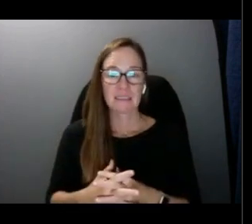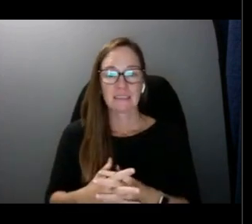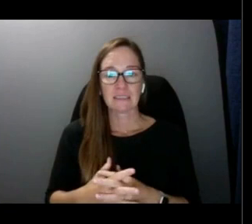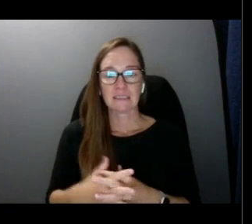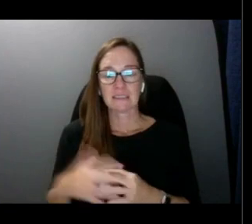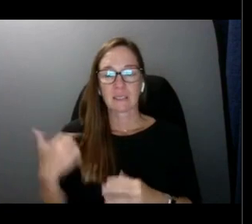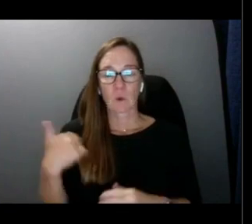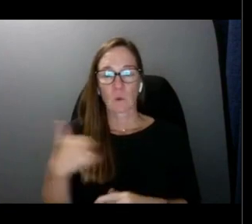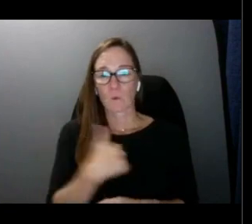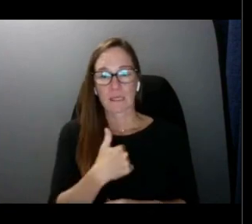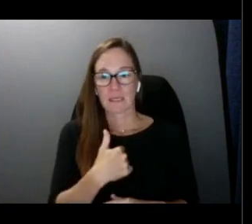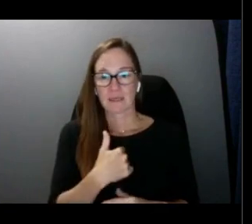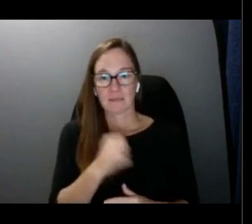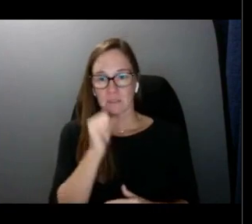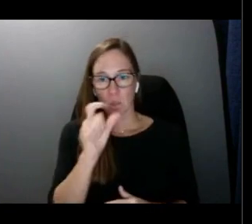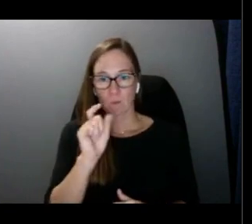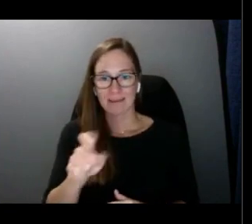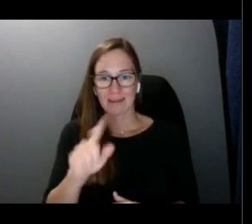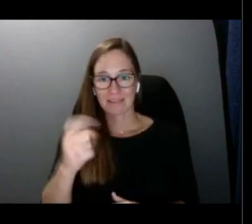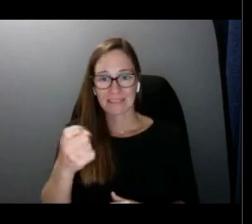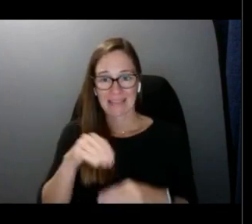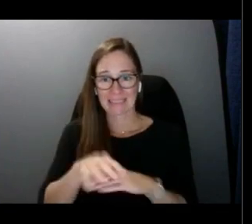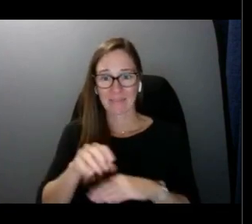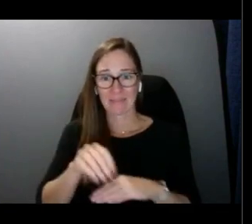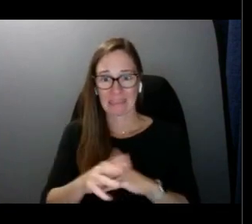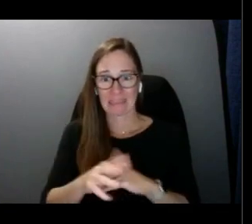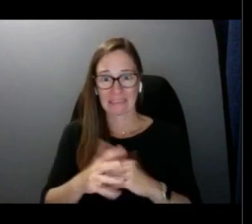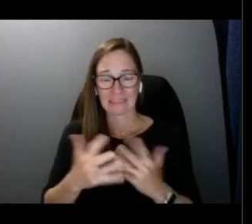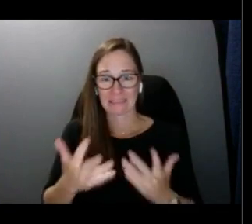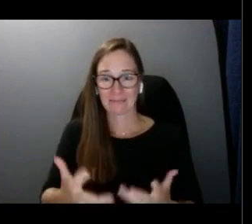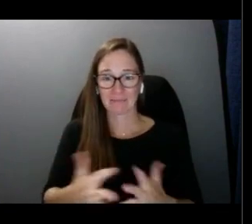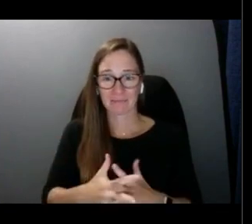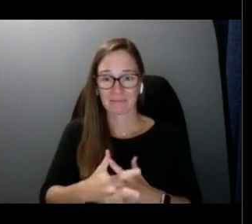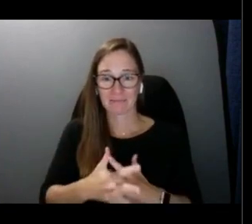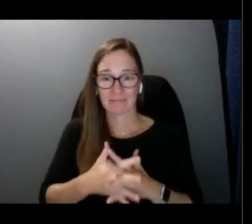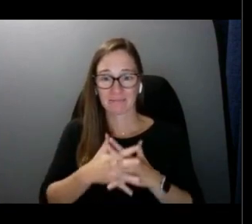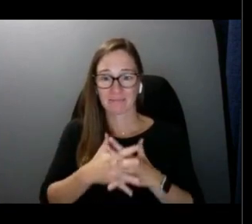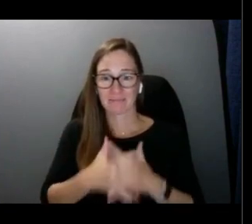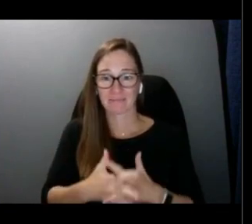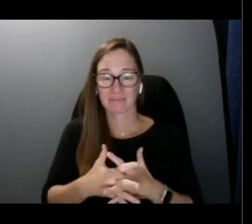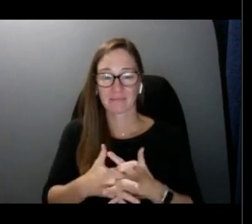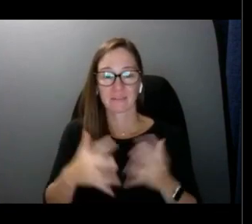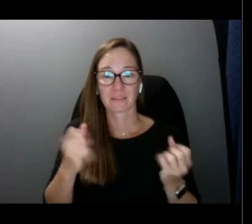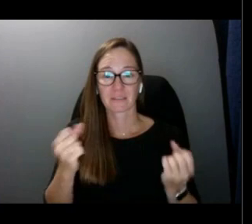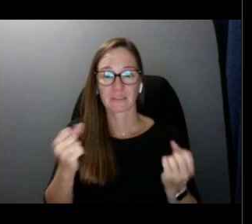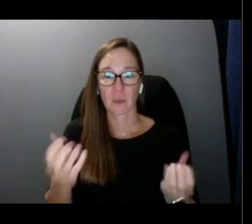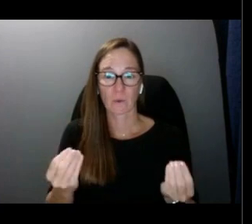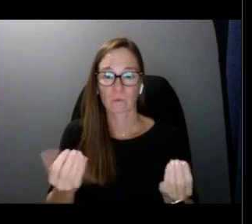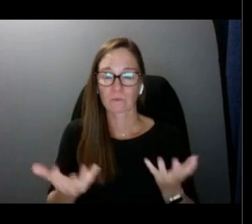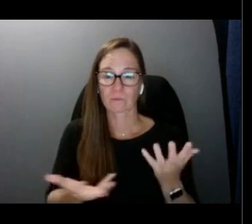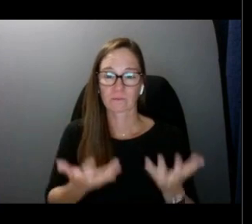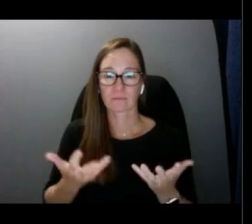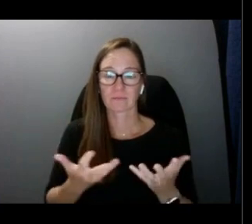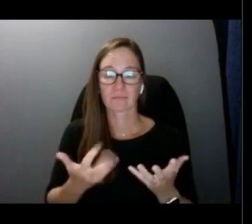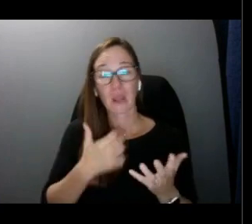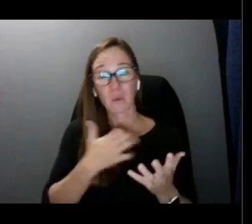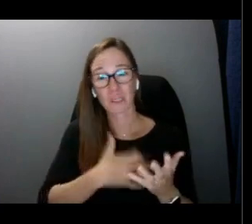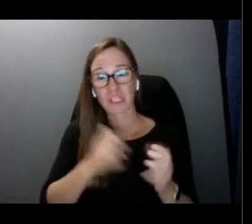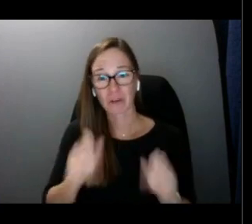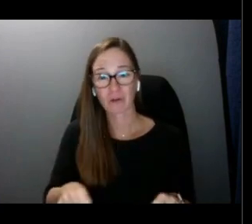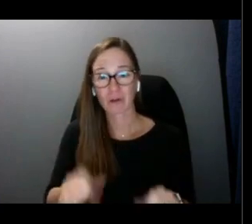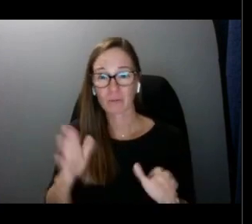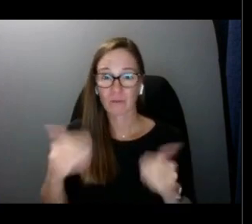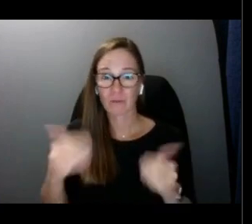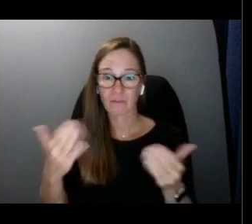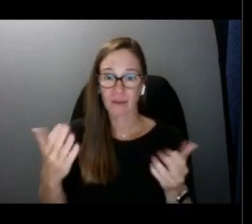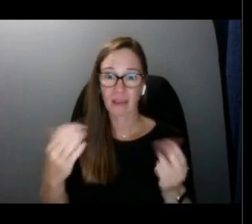we do not give tax advice. Um, so I wish I could provide